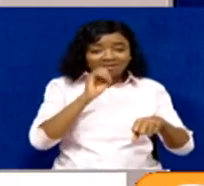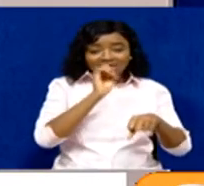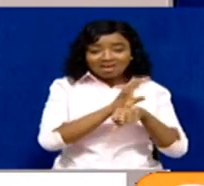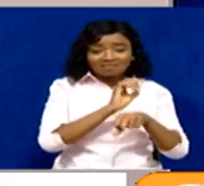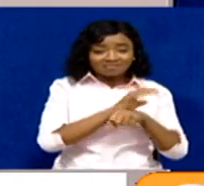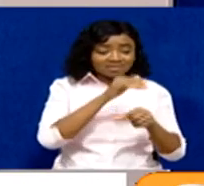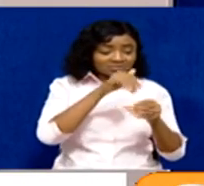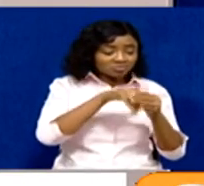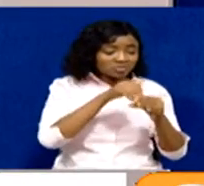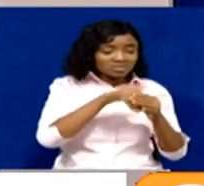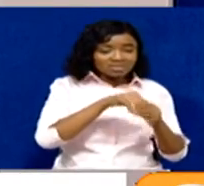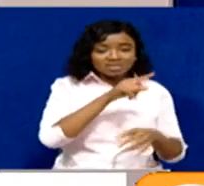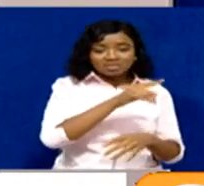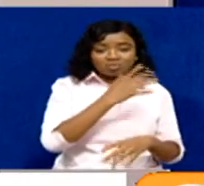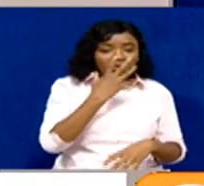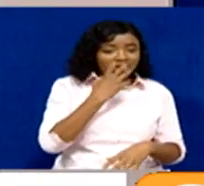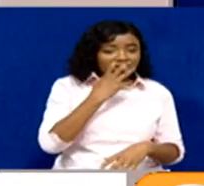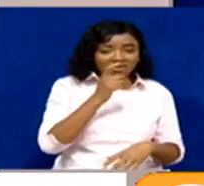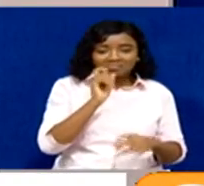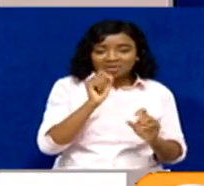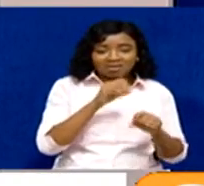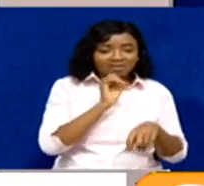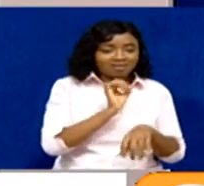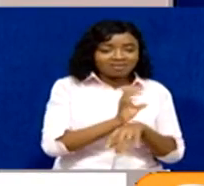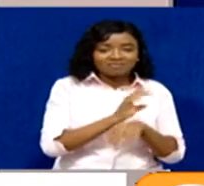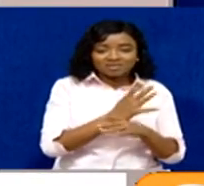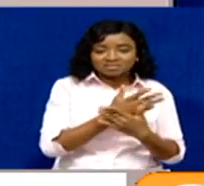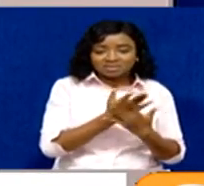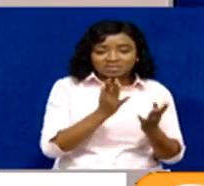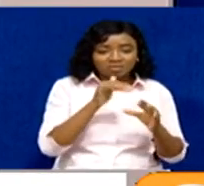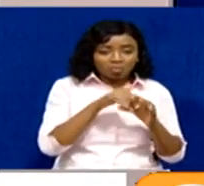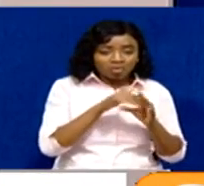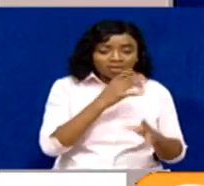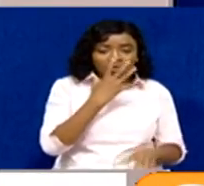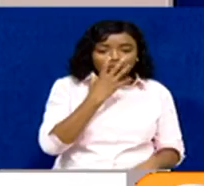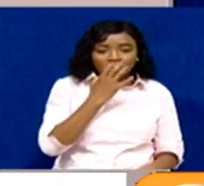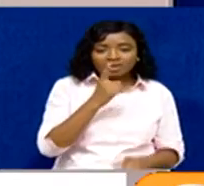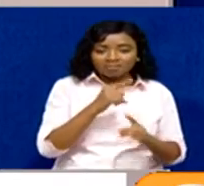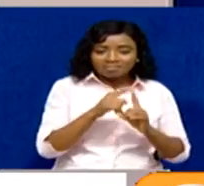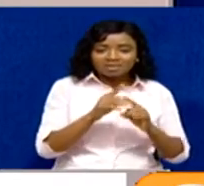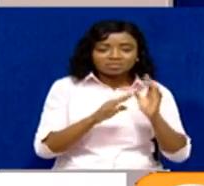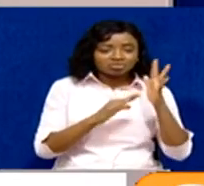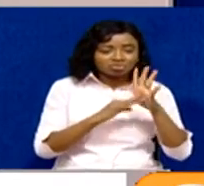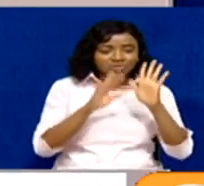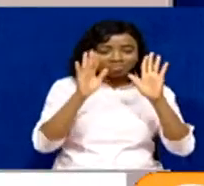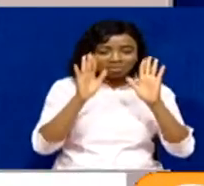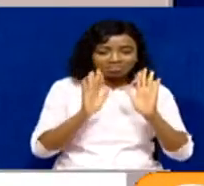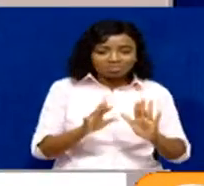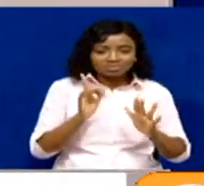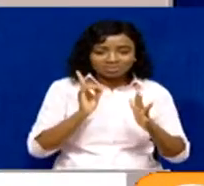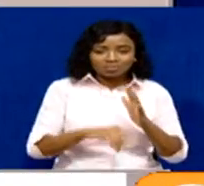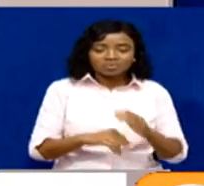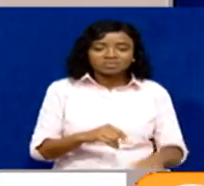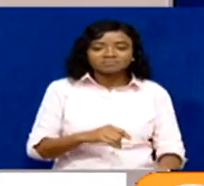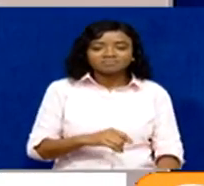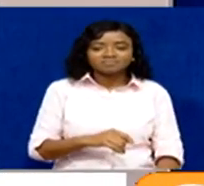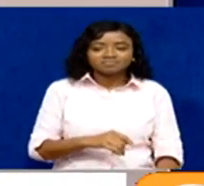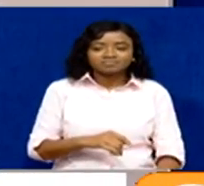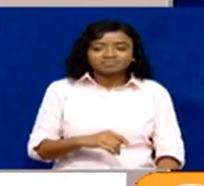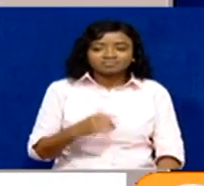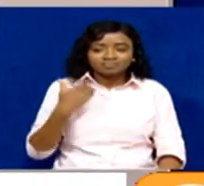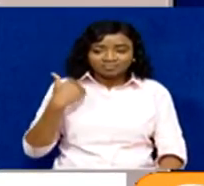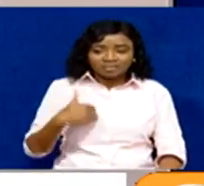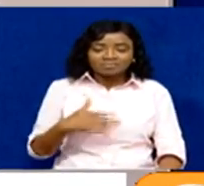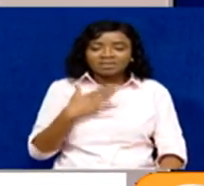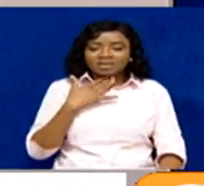Azimio. I don't mind advising, but most critically, I want to put energy to make